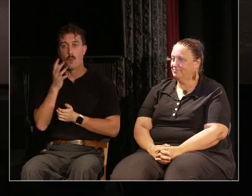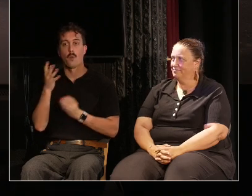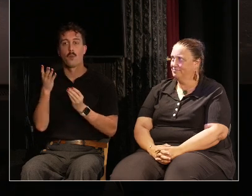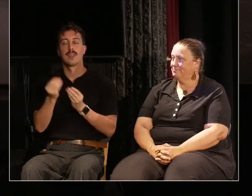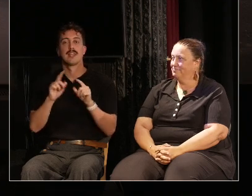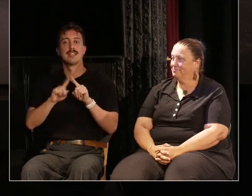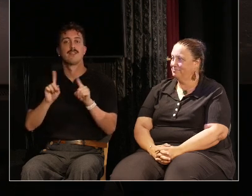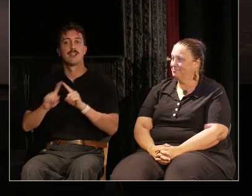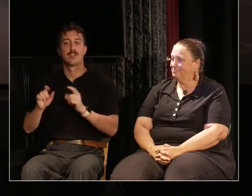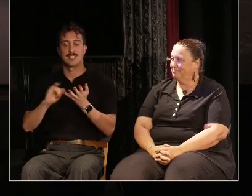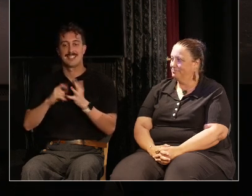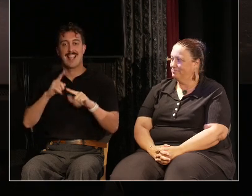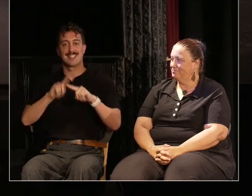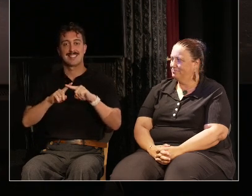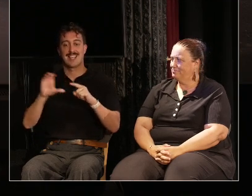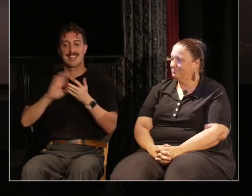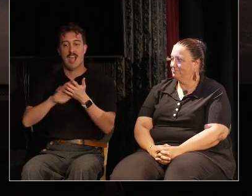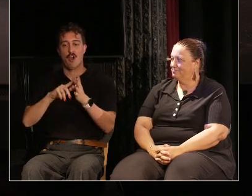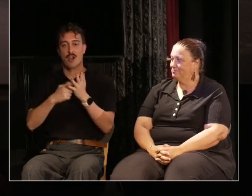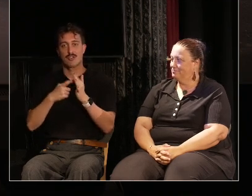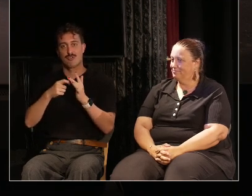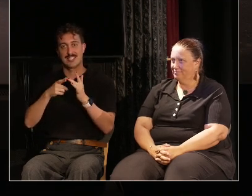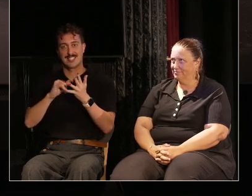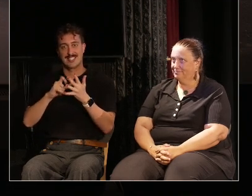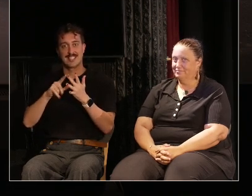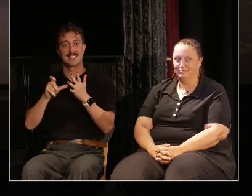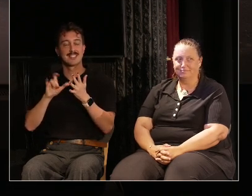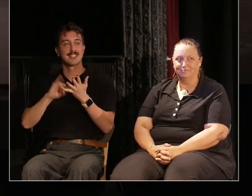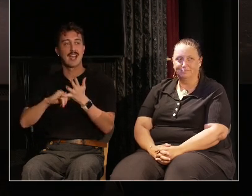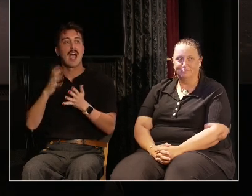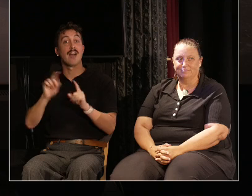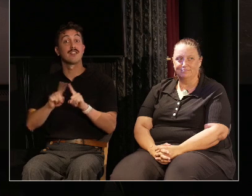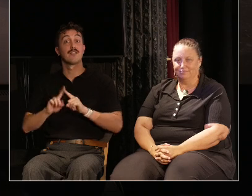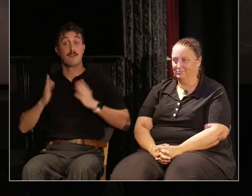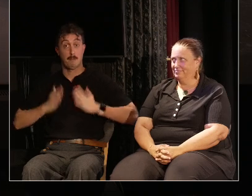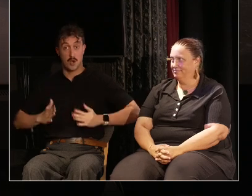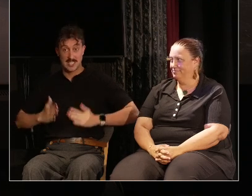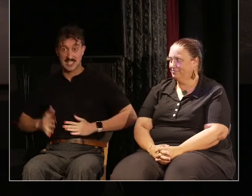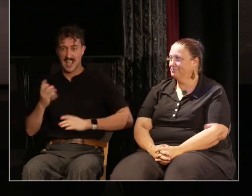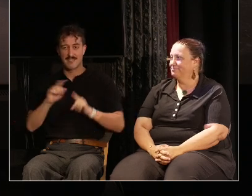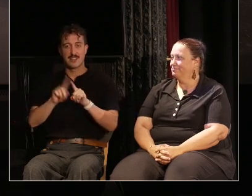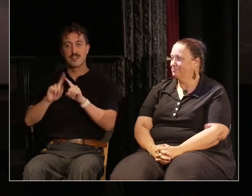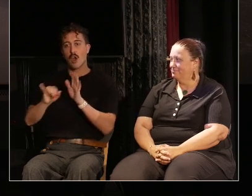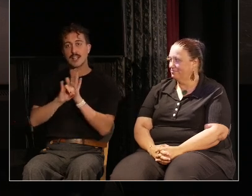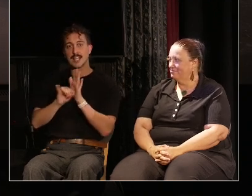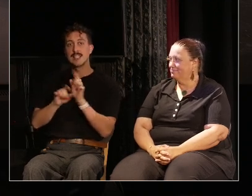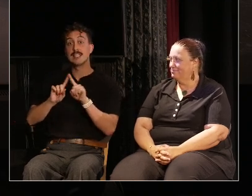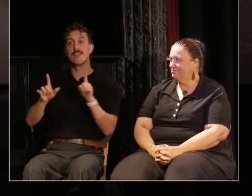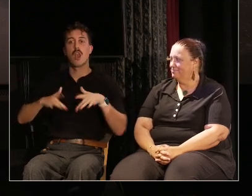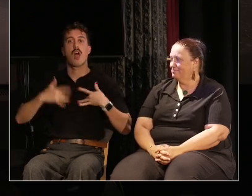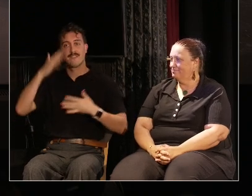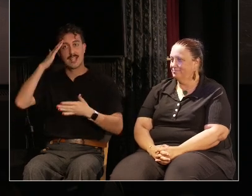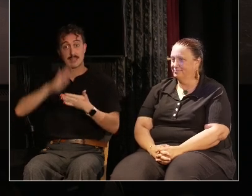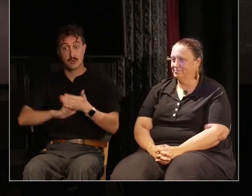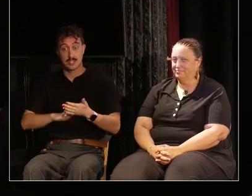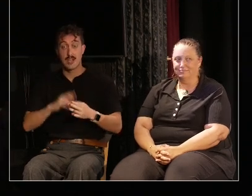have many different kinds of bodies and a full range of genders, identities, and life experiences. For me, I